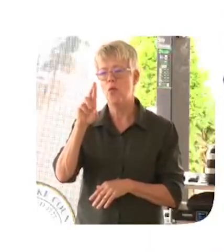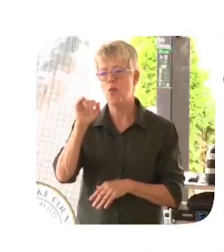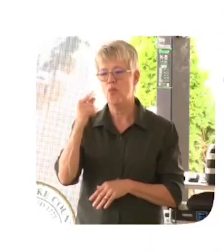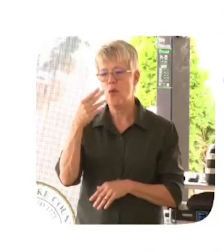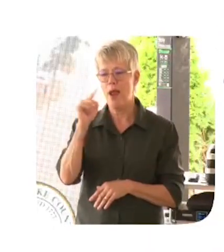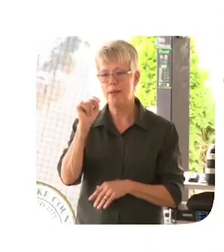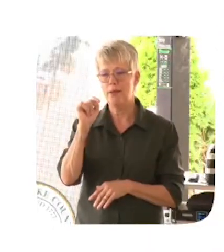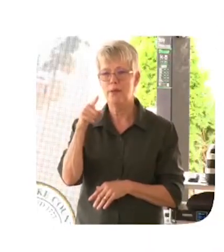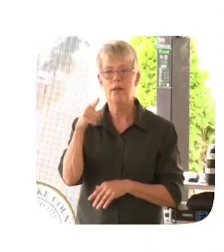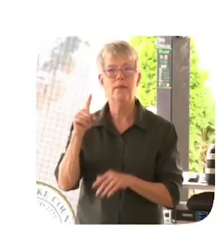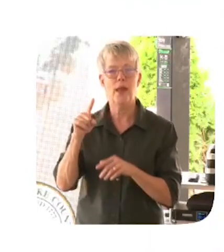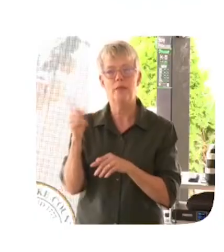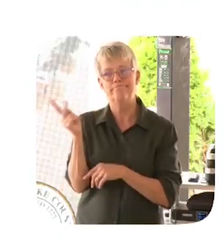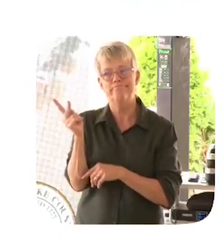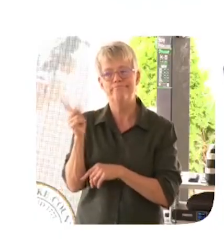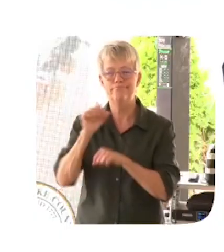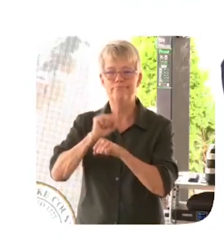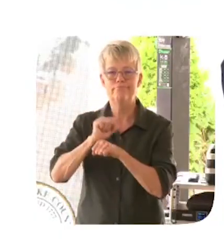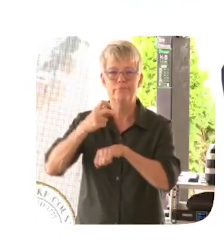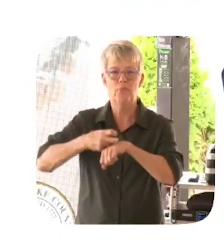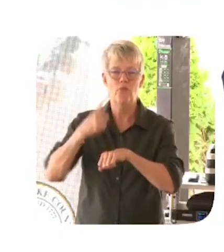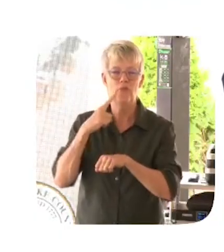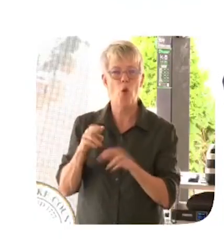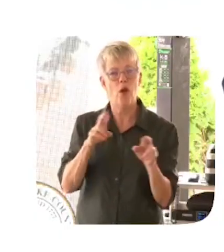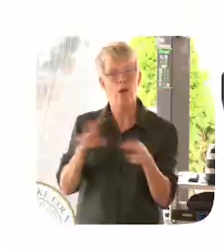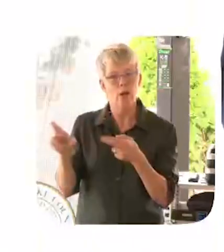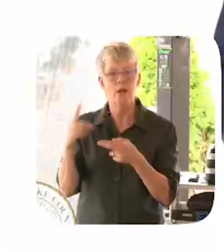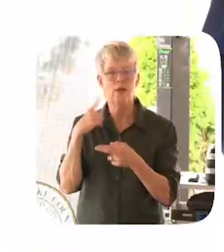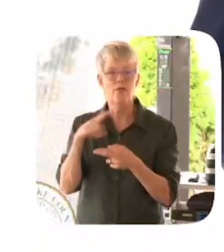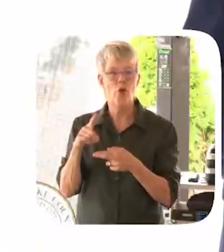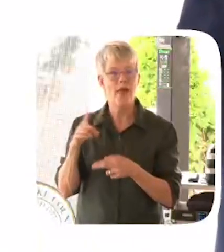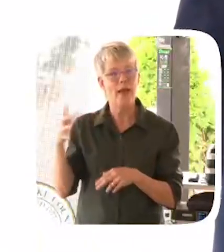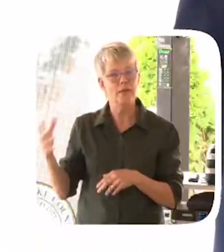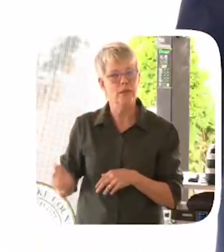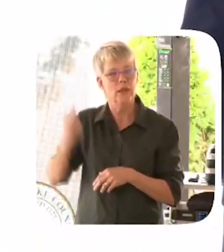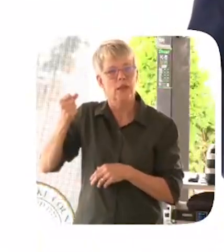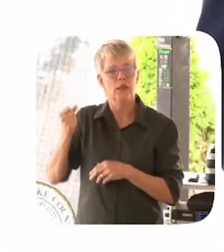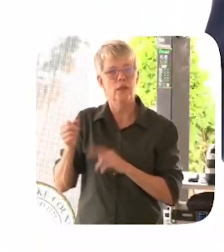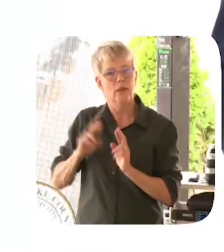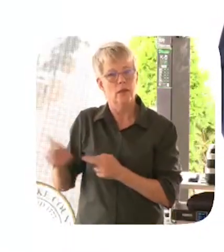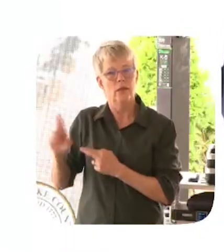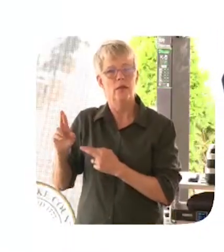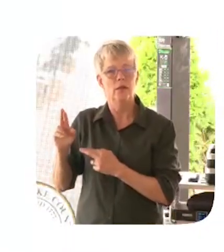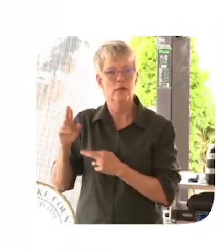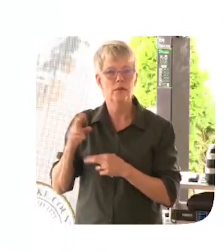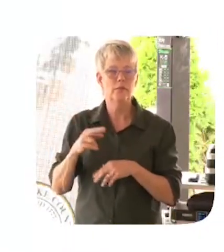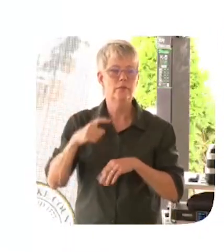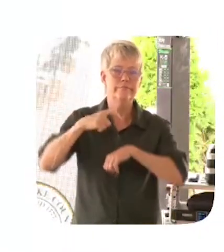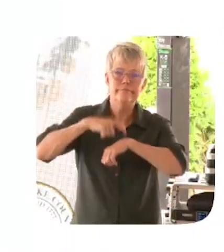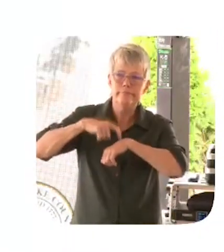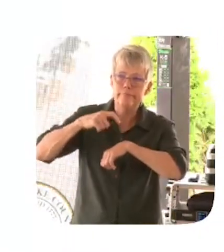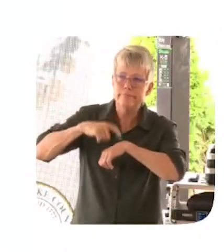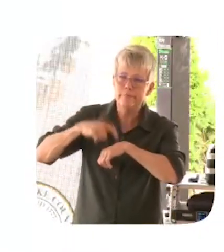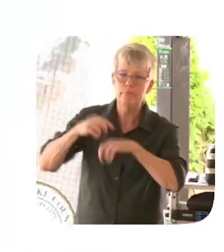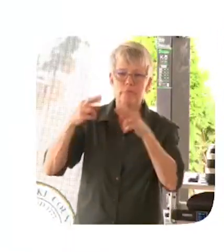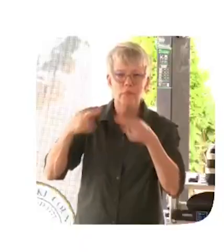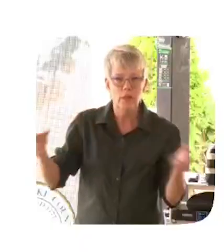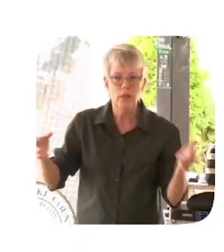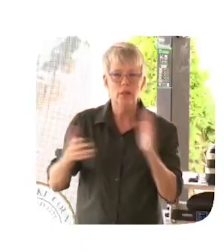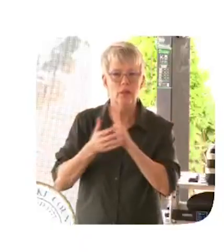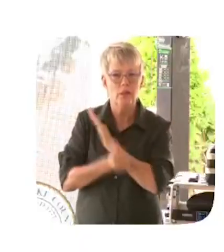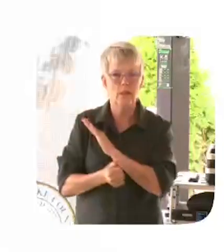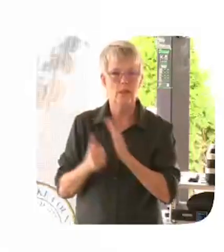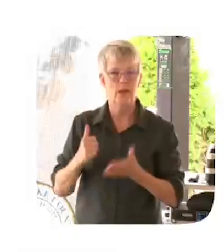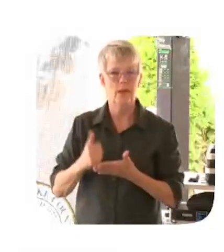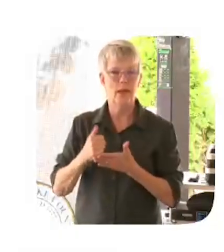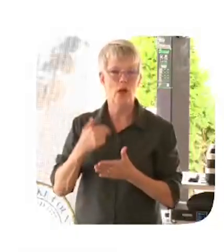they've worked hard to get those ready. And so your contributions of time, resources, talent have helped us to bring this